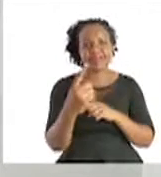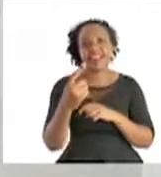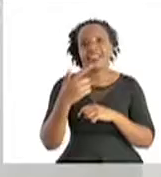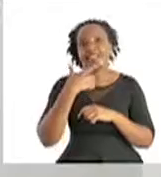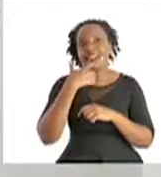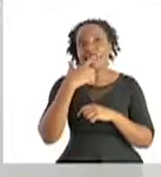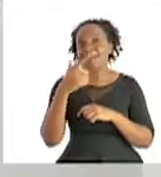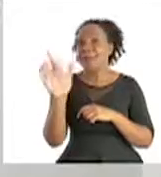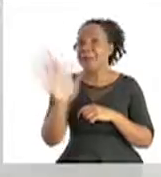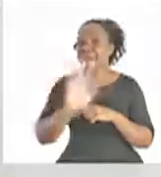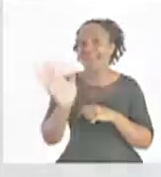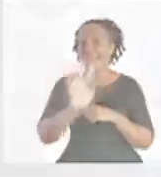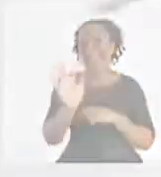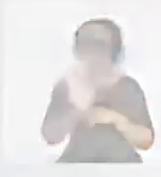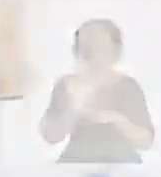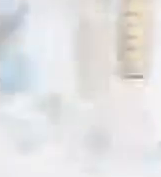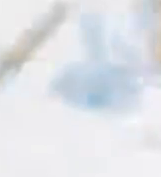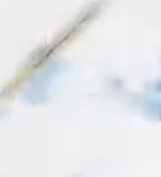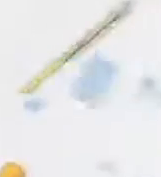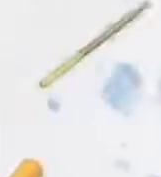and girls. Bye-bye.